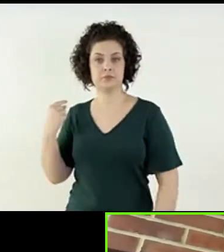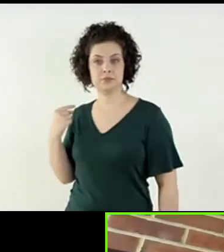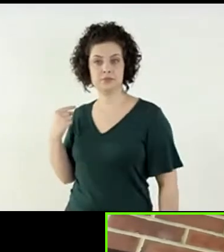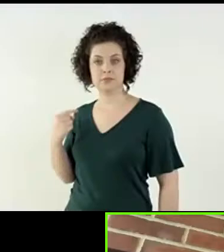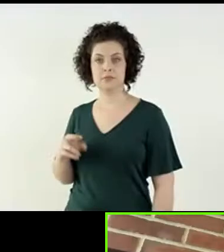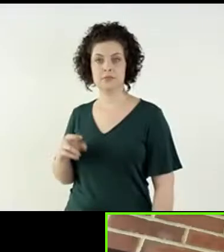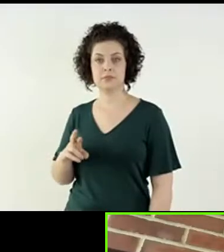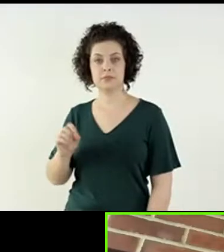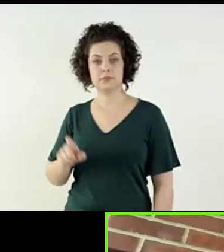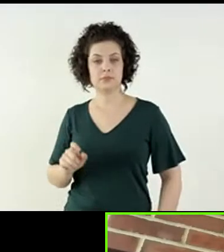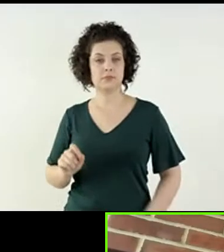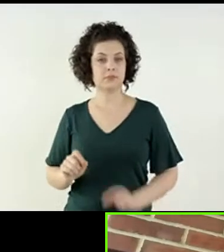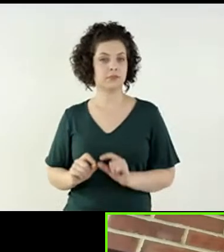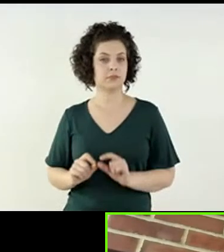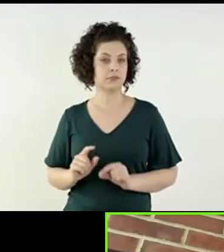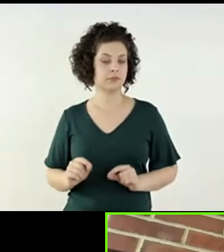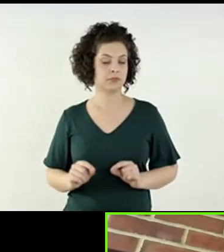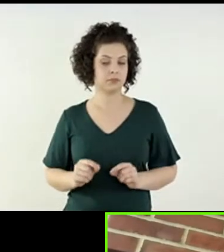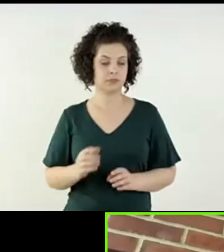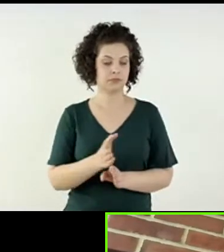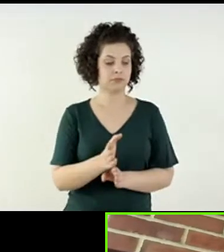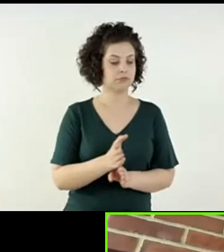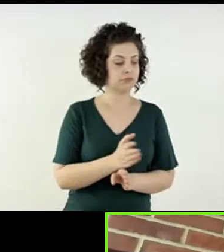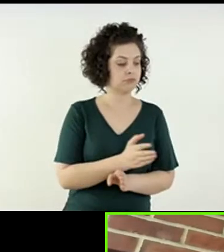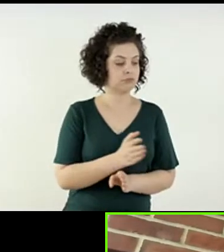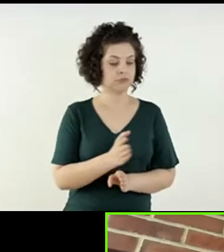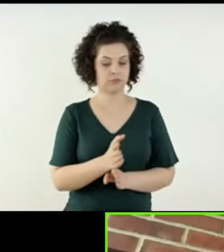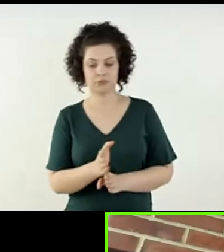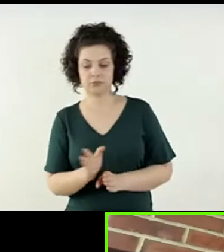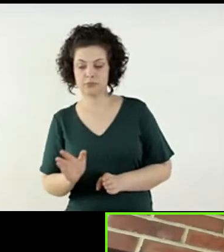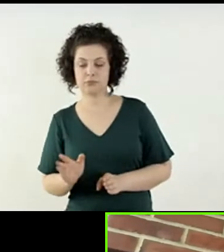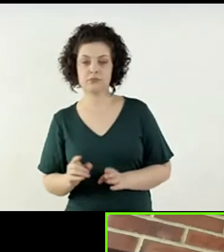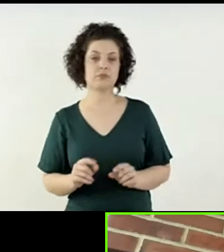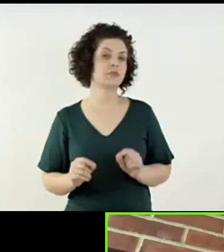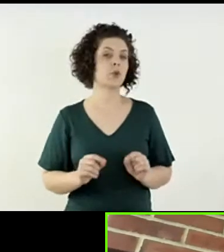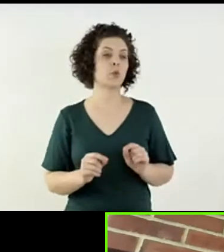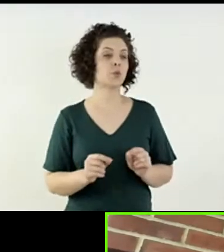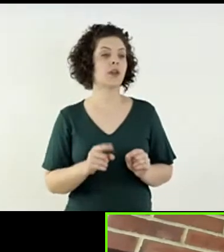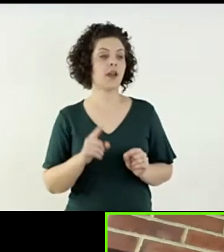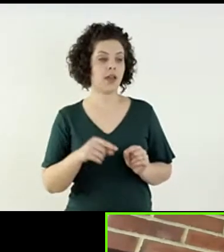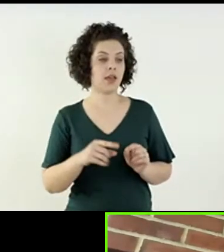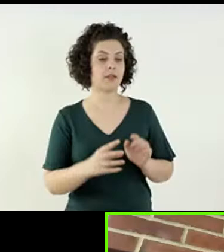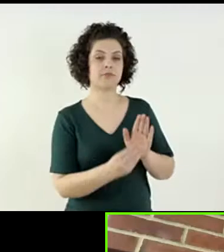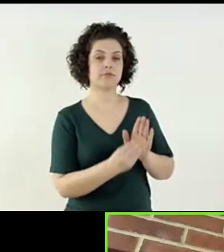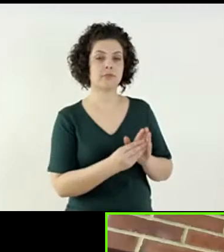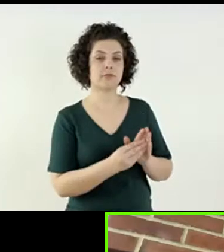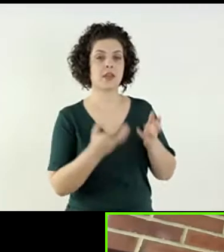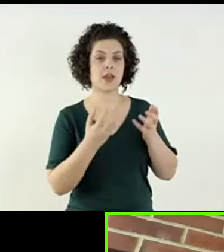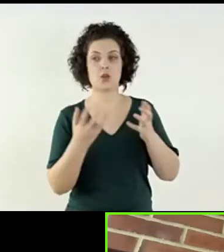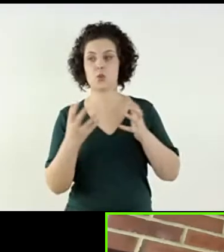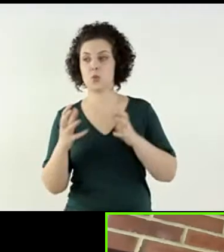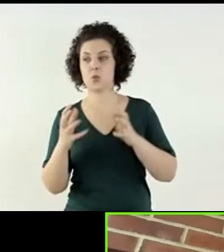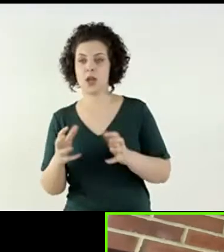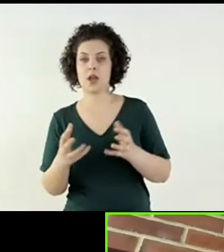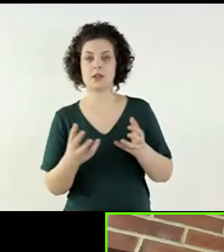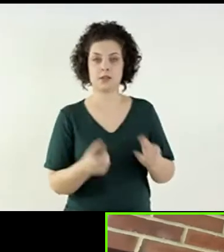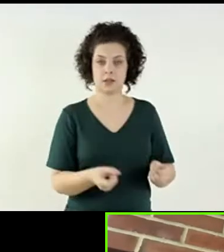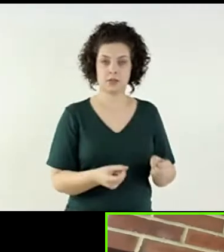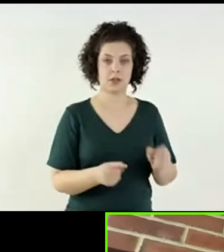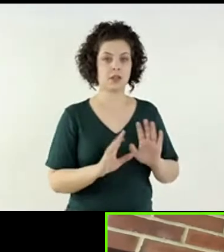boundaries of what we stand for and how not to atomize as a movement, as an intersectional